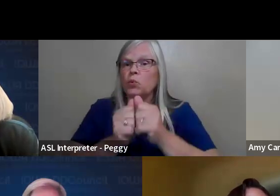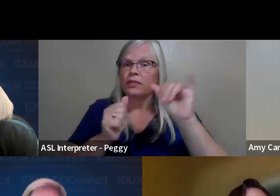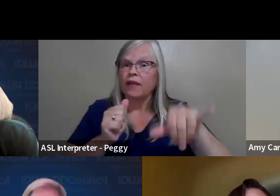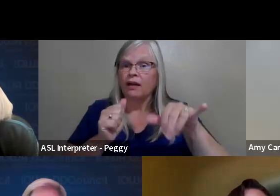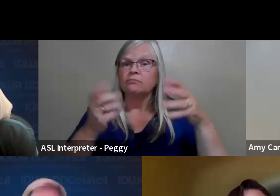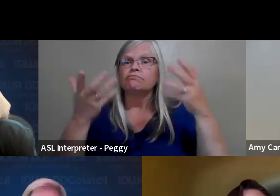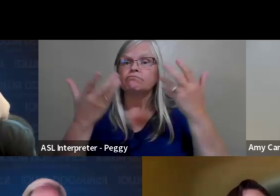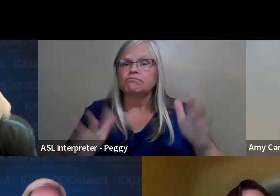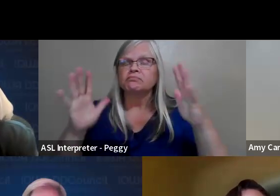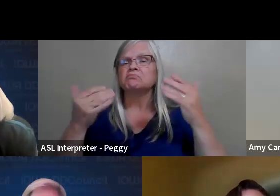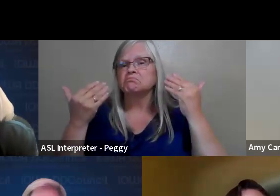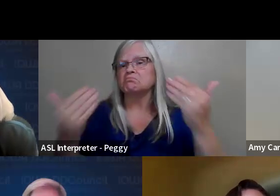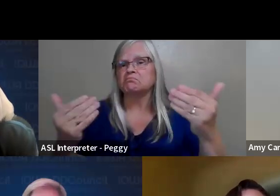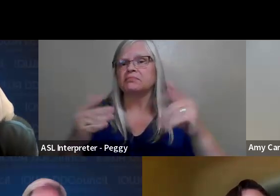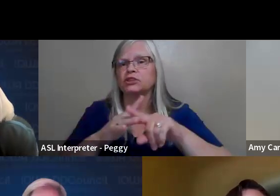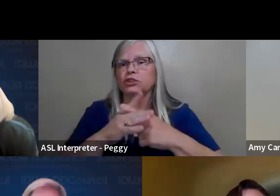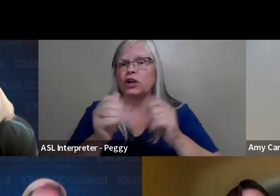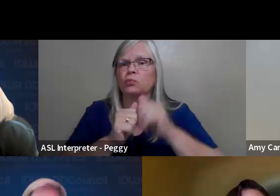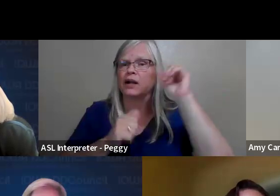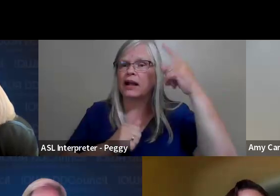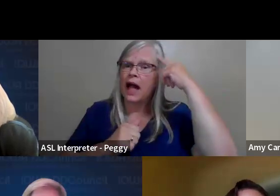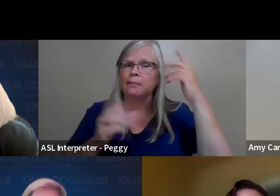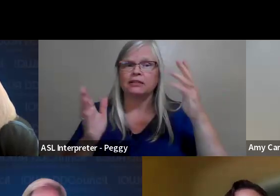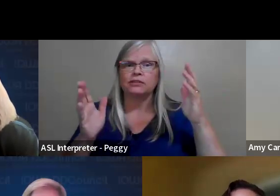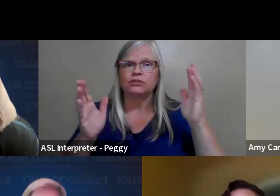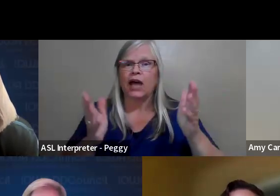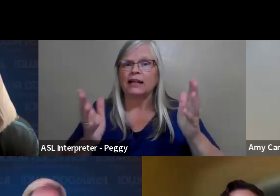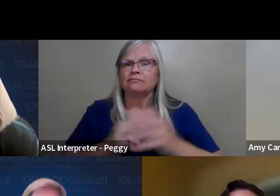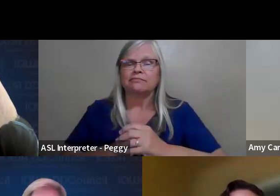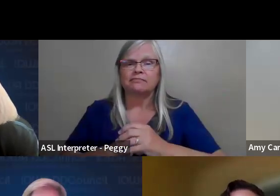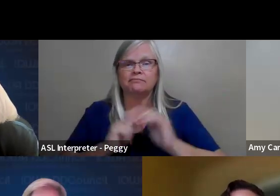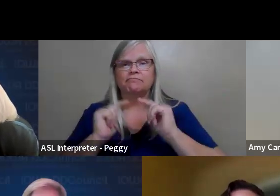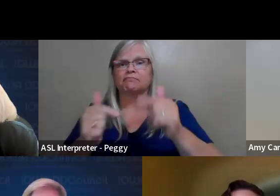go ahead and get started with our Capitol Chat, and I'll turn it over to Aaron.